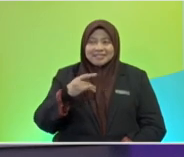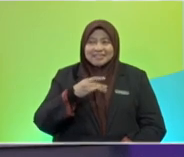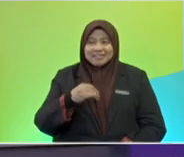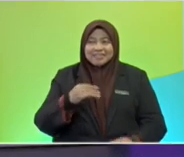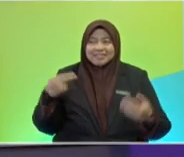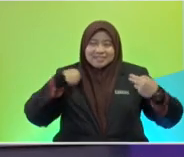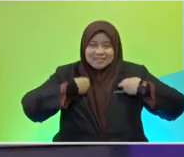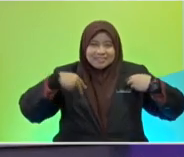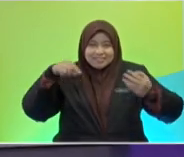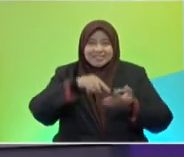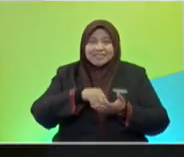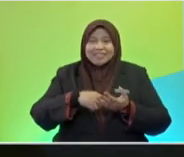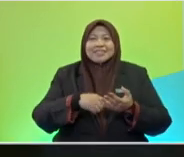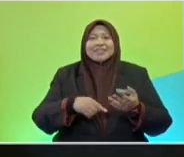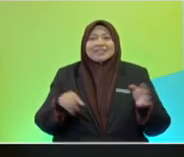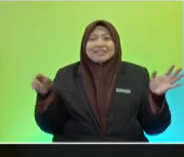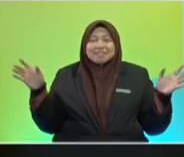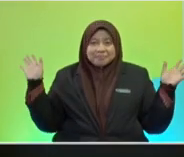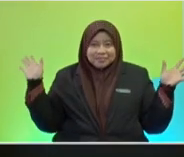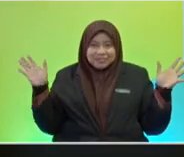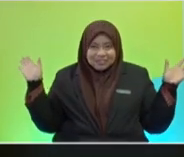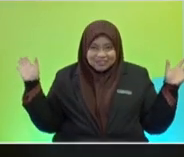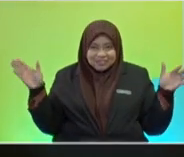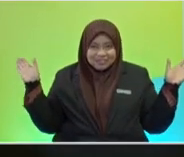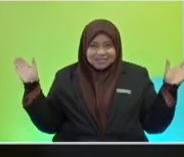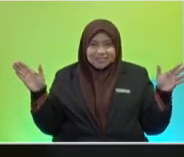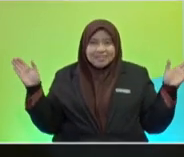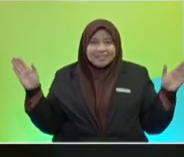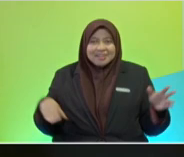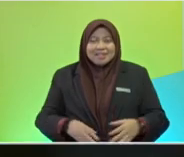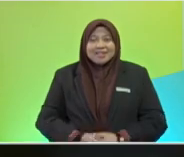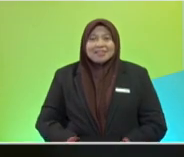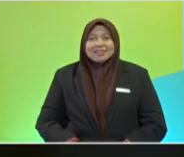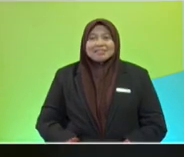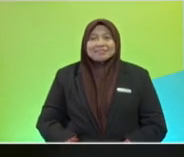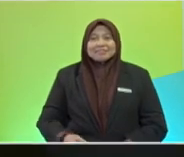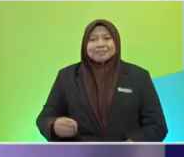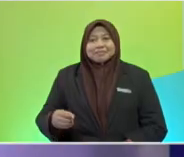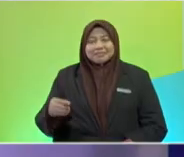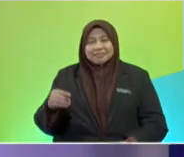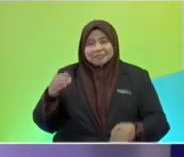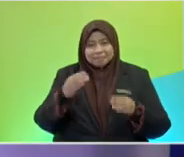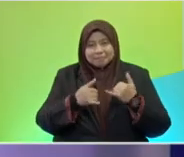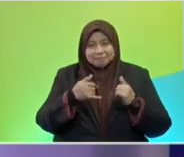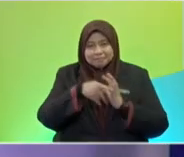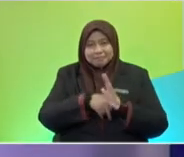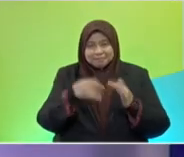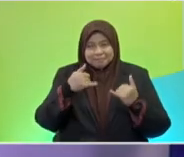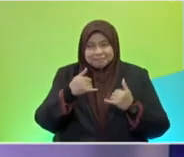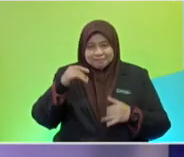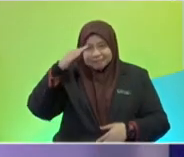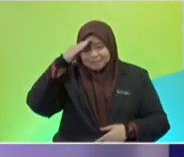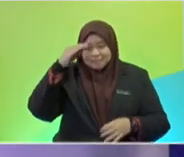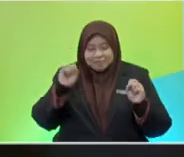a bat. That's right. Yay! It's a bat. So for shadow plays, everyone, actually, you can make your